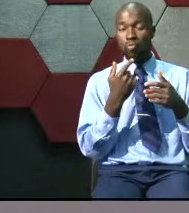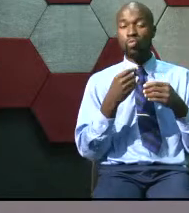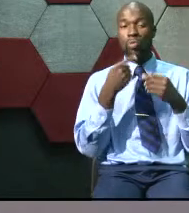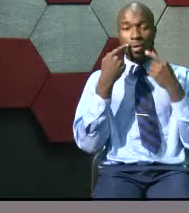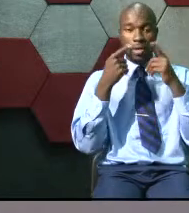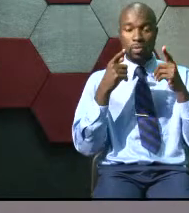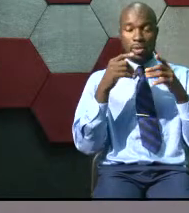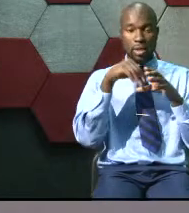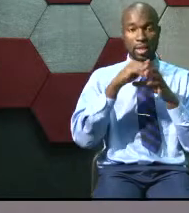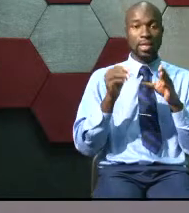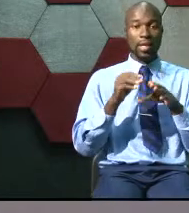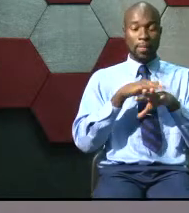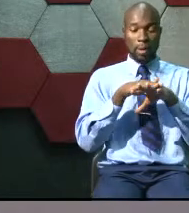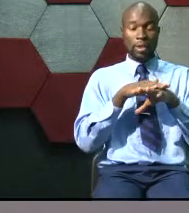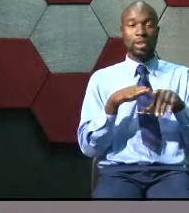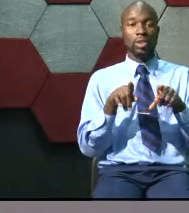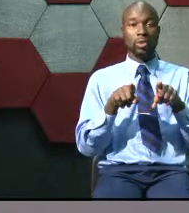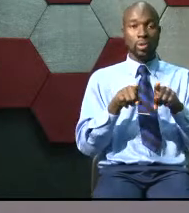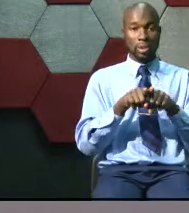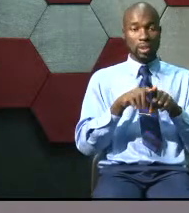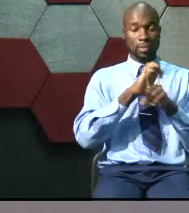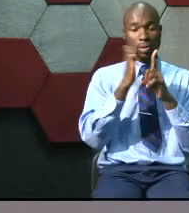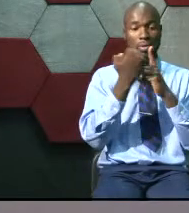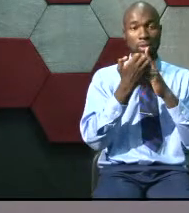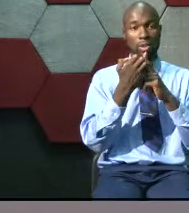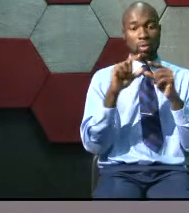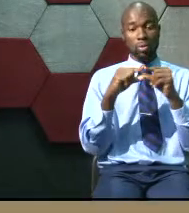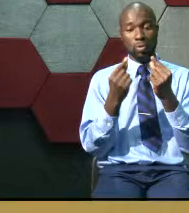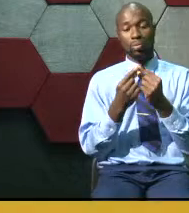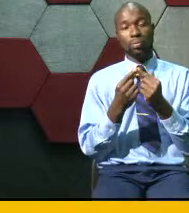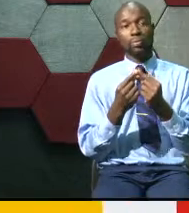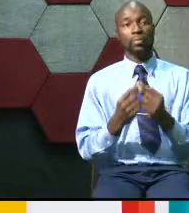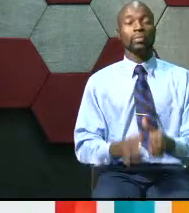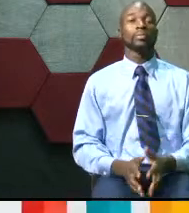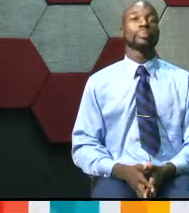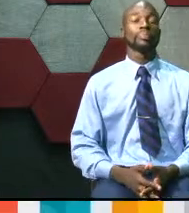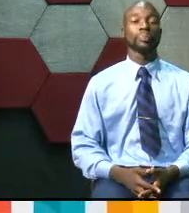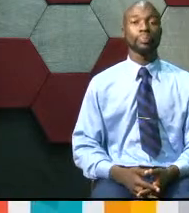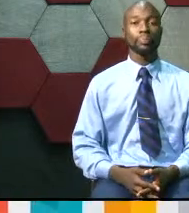the biological and ecological category.